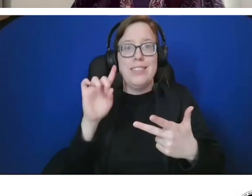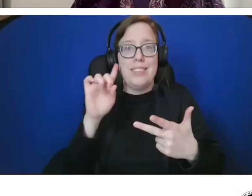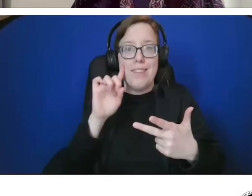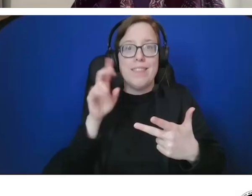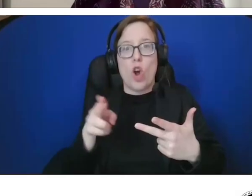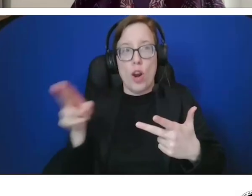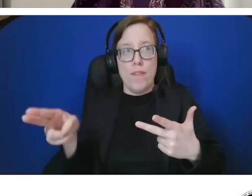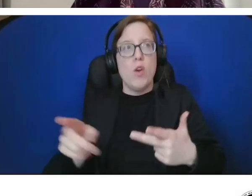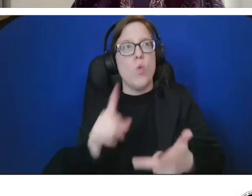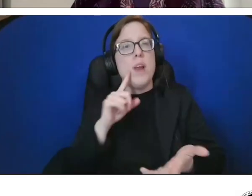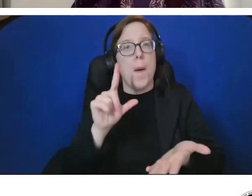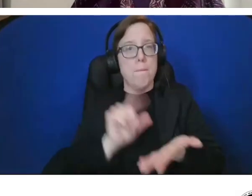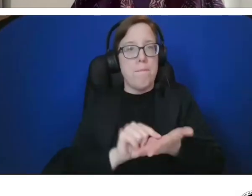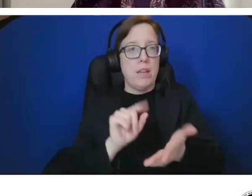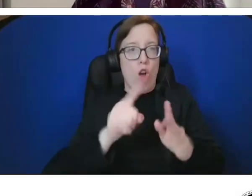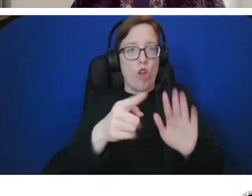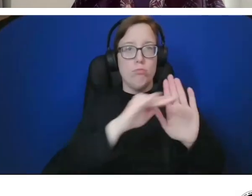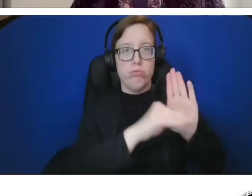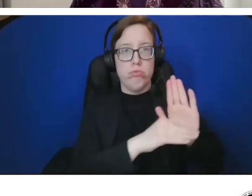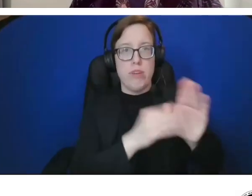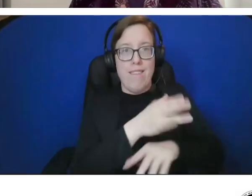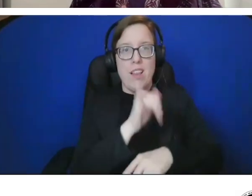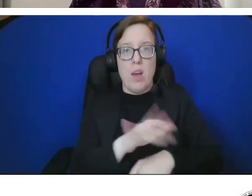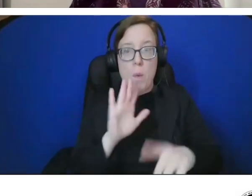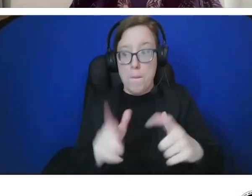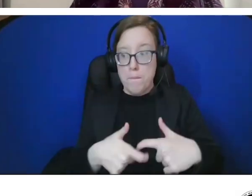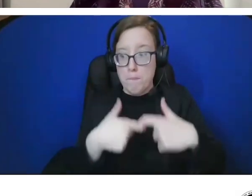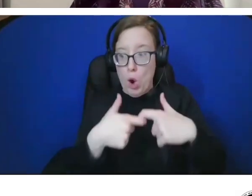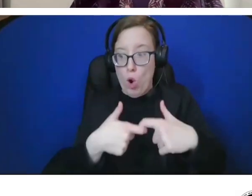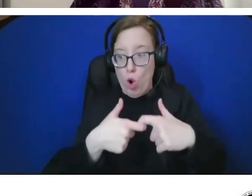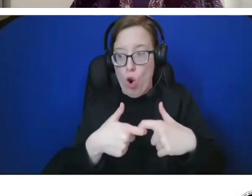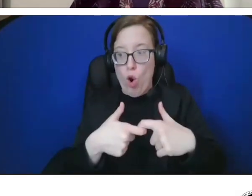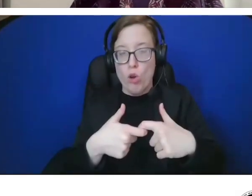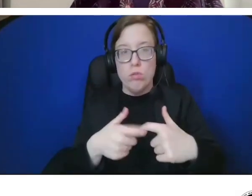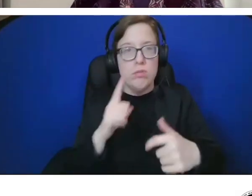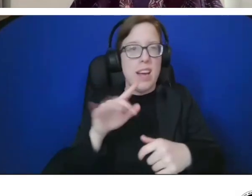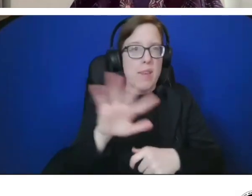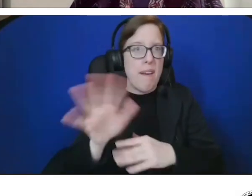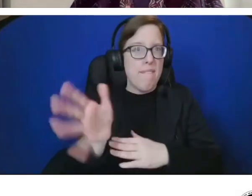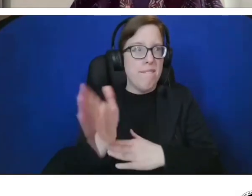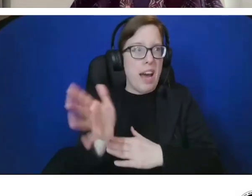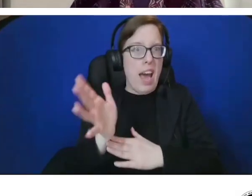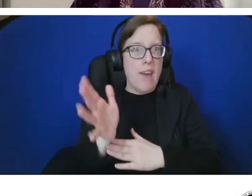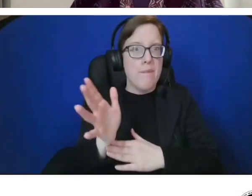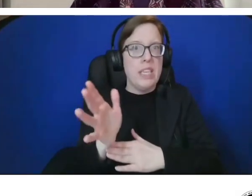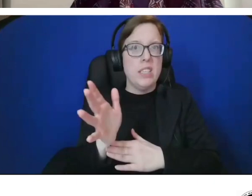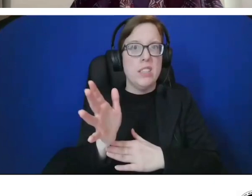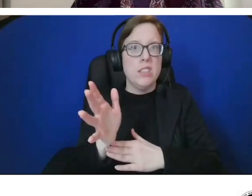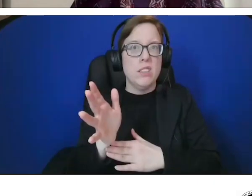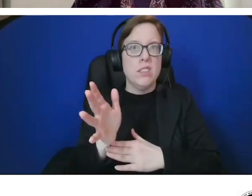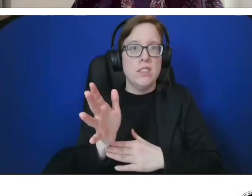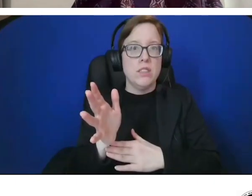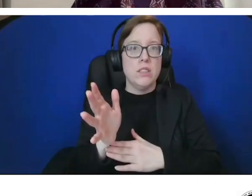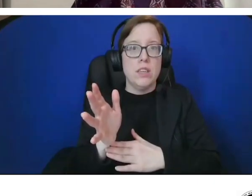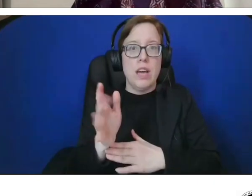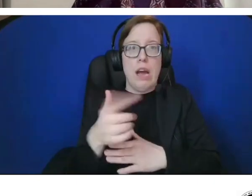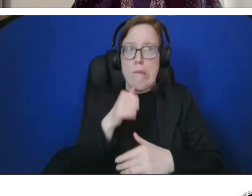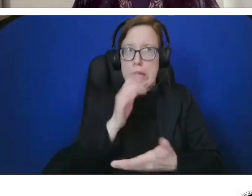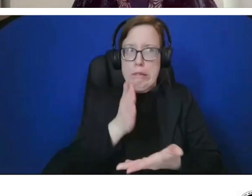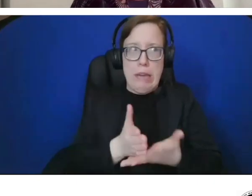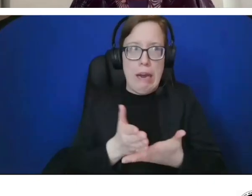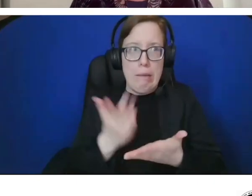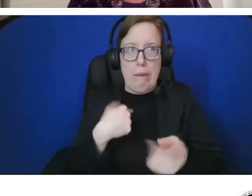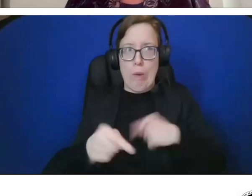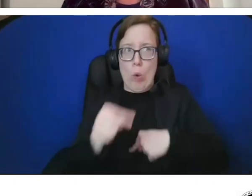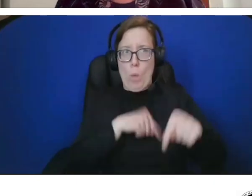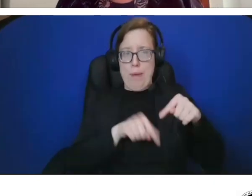then we published some other things after that. So let me pause here. It looks like we have about 5 minutes. Well, maybe I won't end the show in